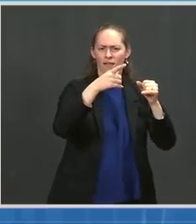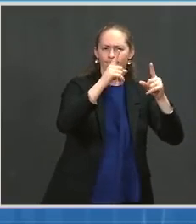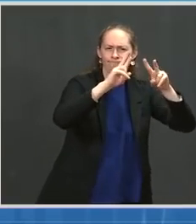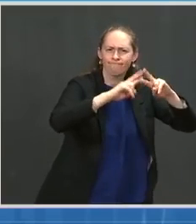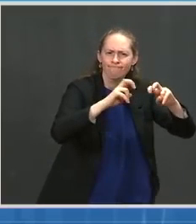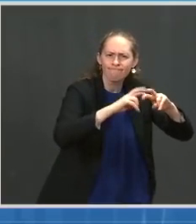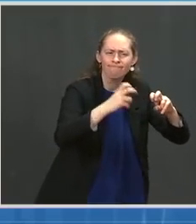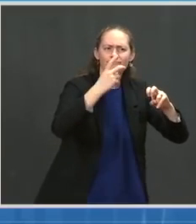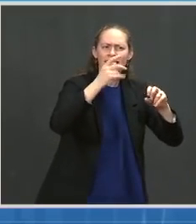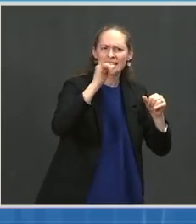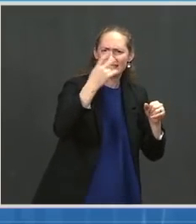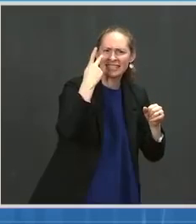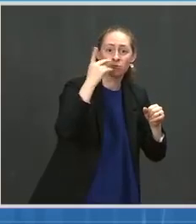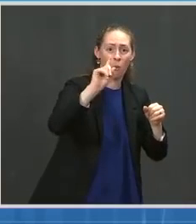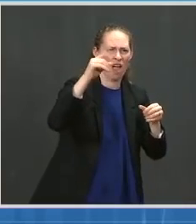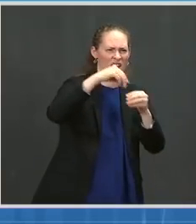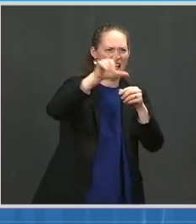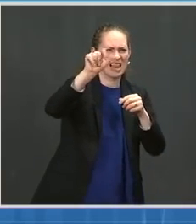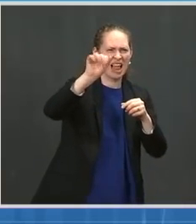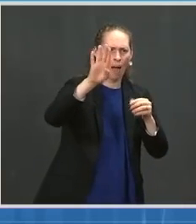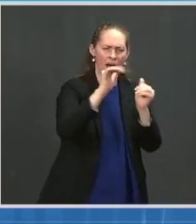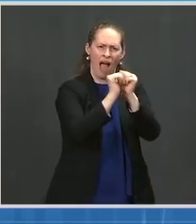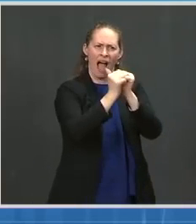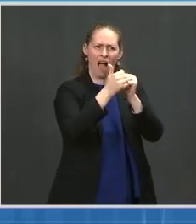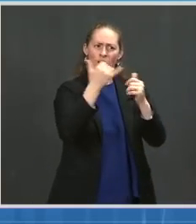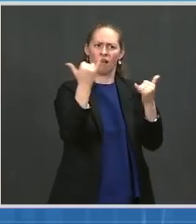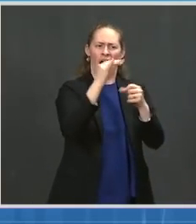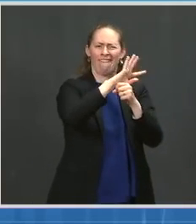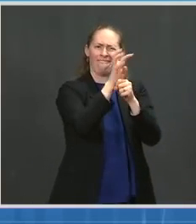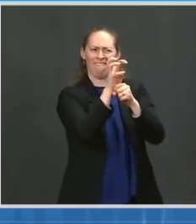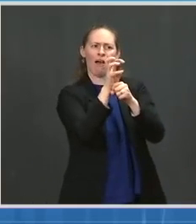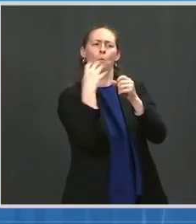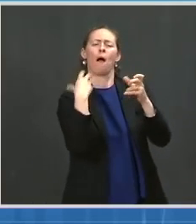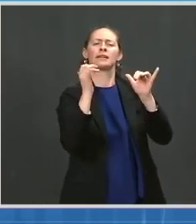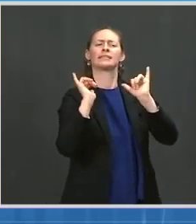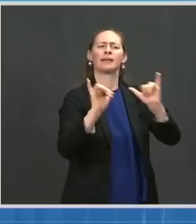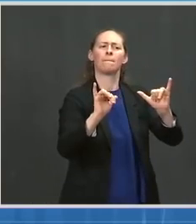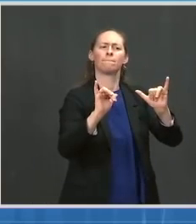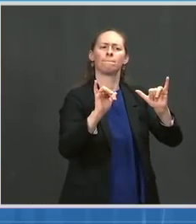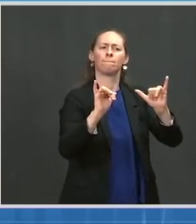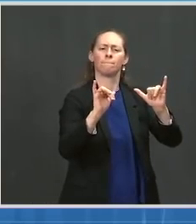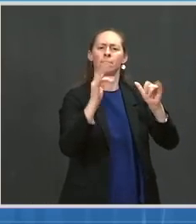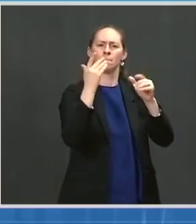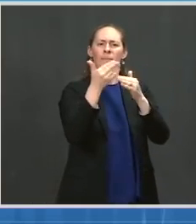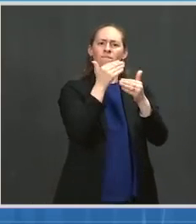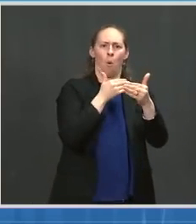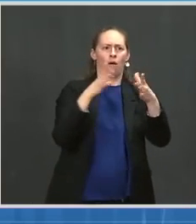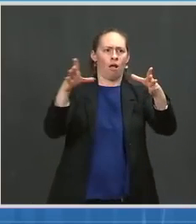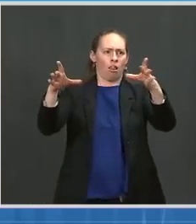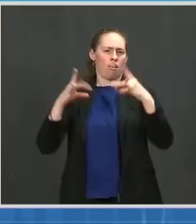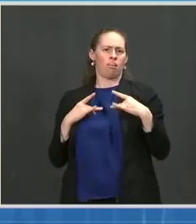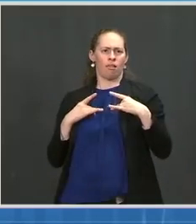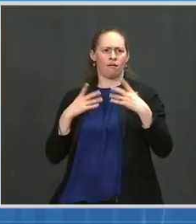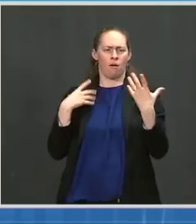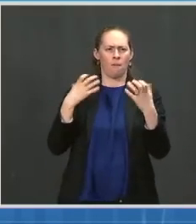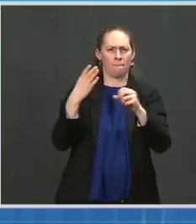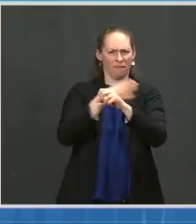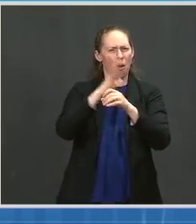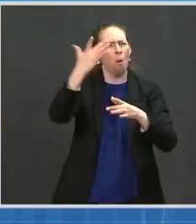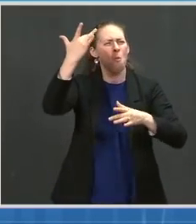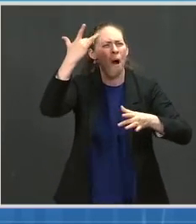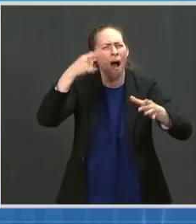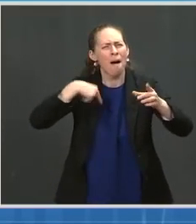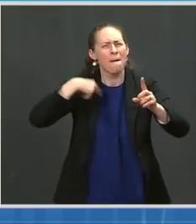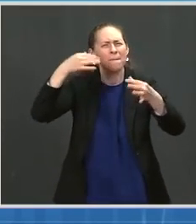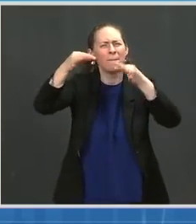make a stable component of the pre-fusion spike protein. Why is that important? Because that's